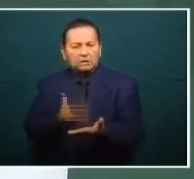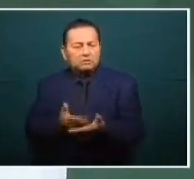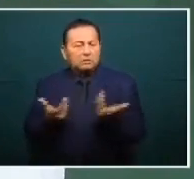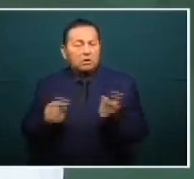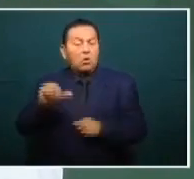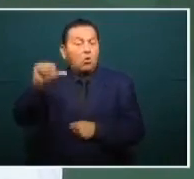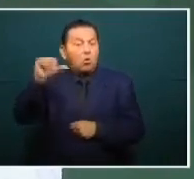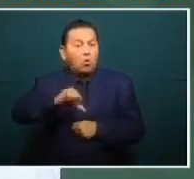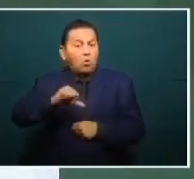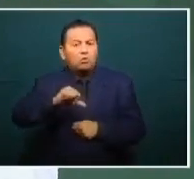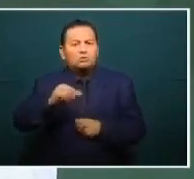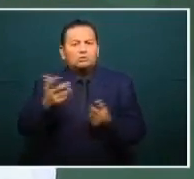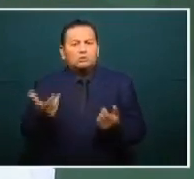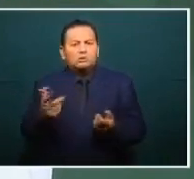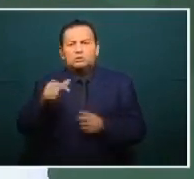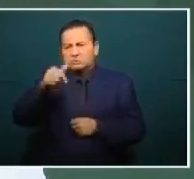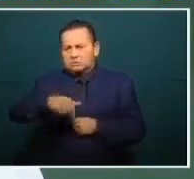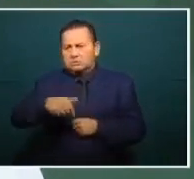from the government.